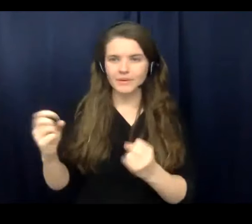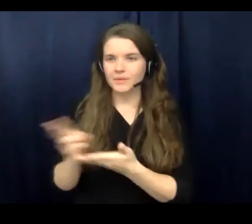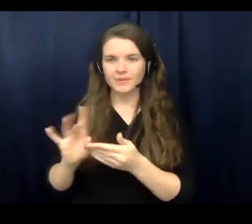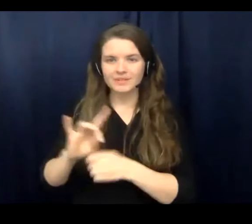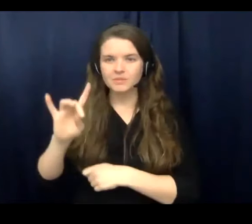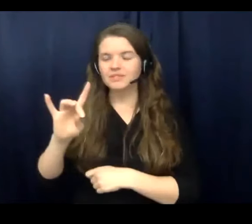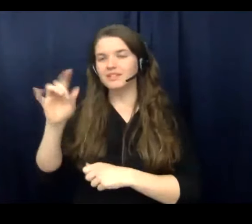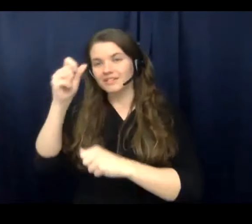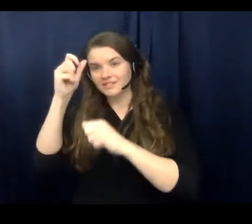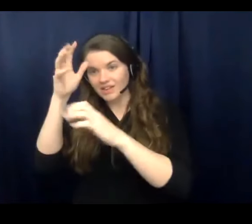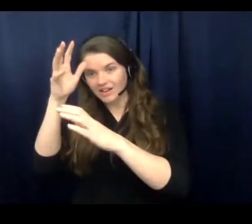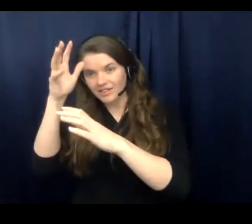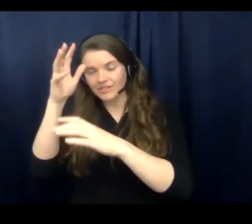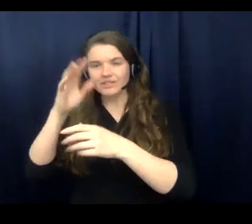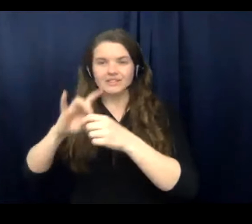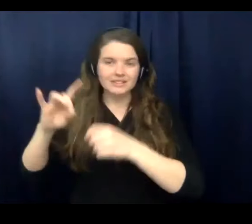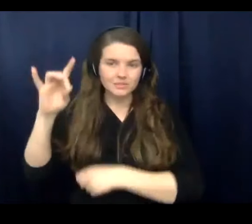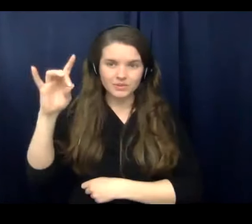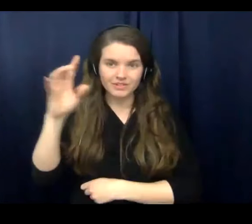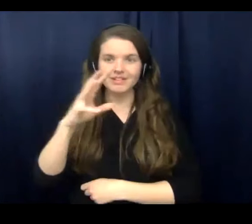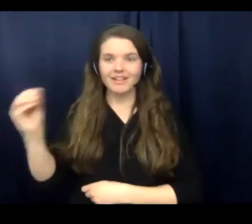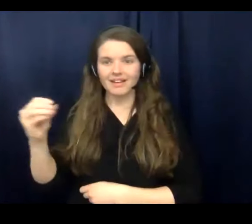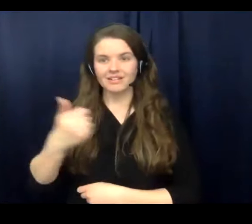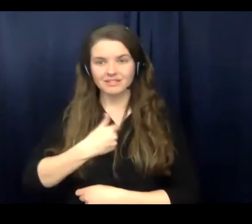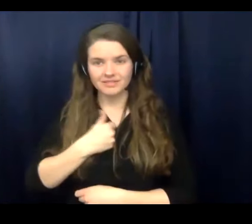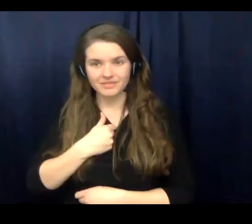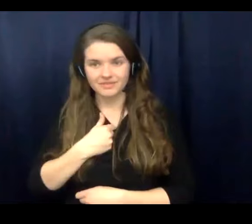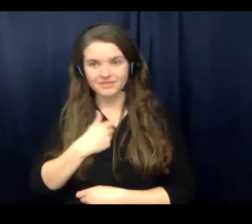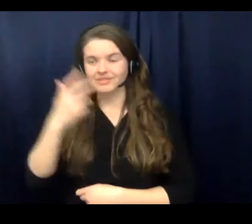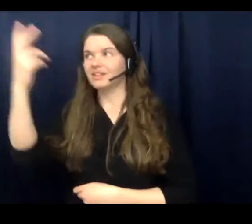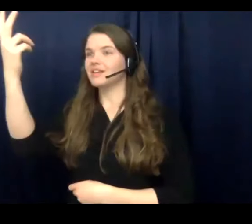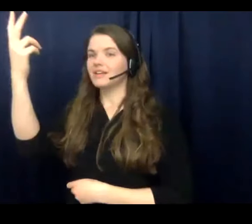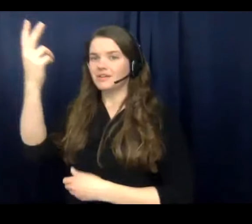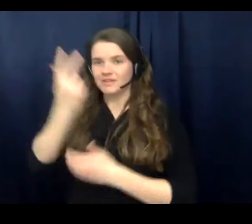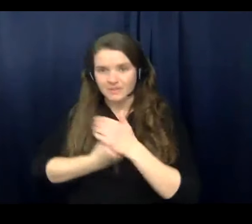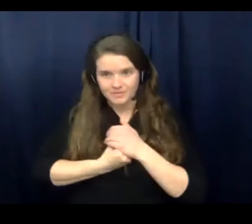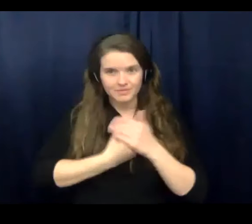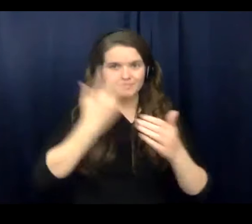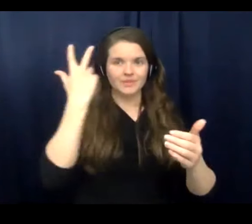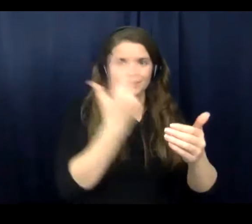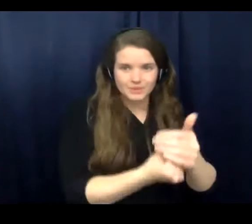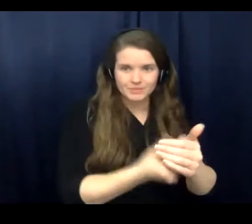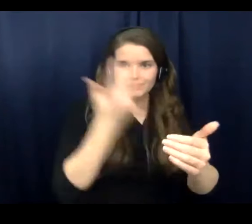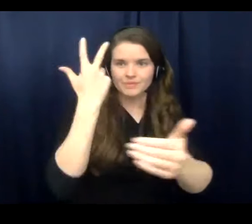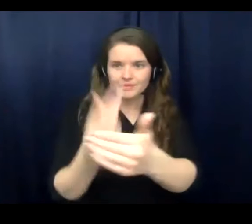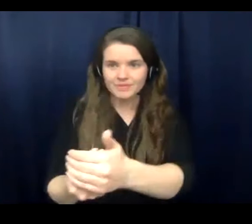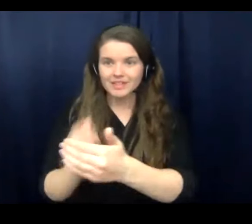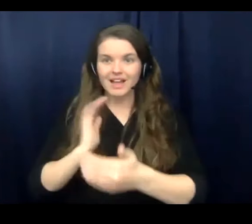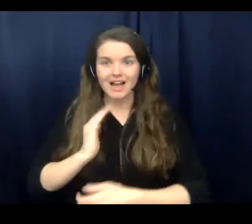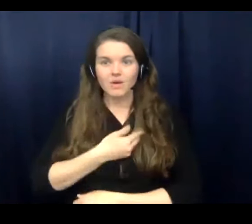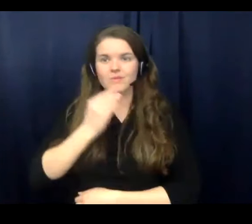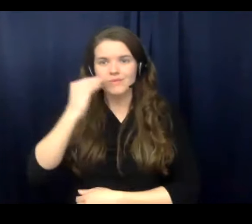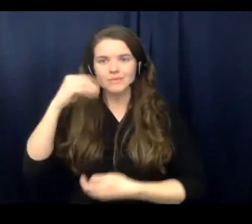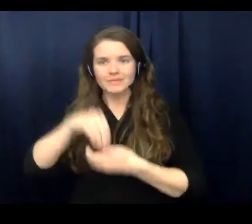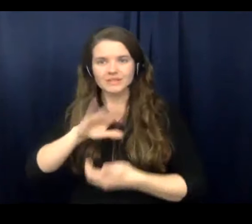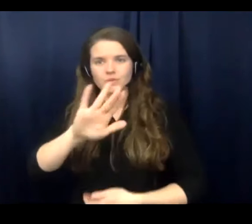Father, the Spirit, and I, in spirit, are going to come and live inside of you. We're going to make our home in your